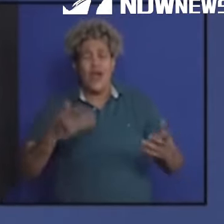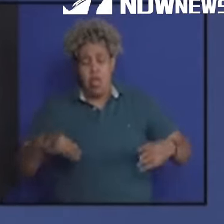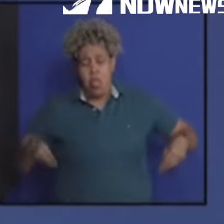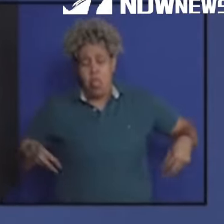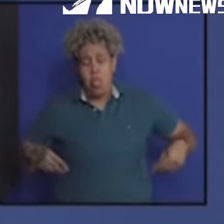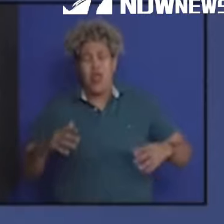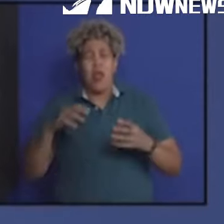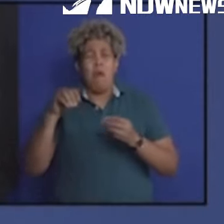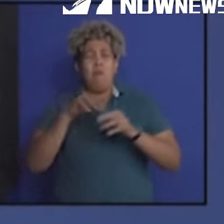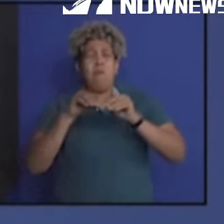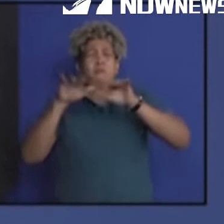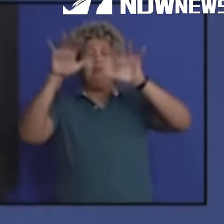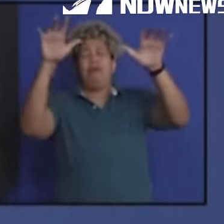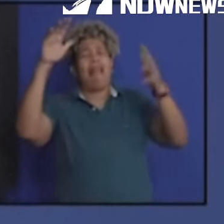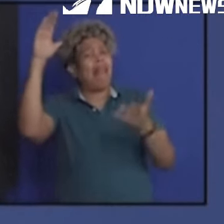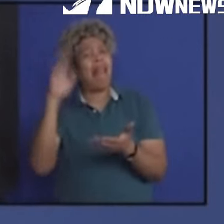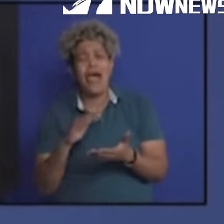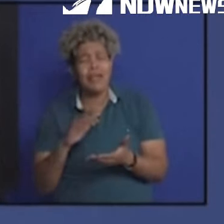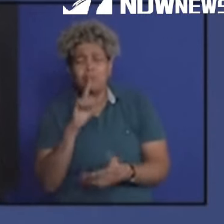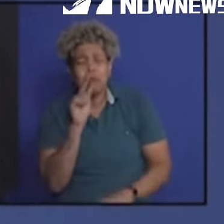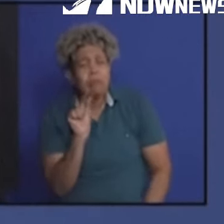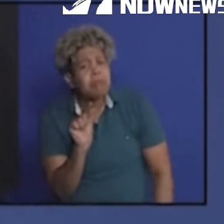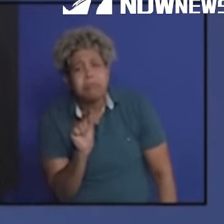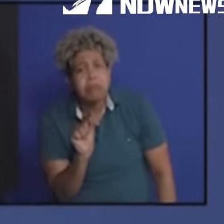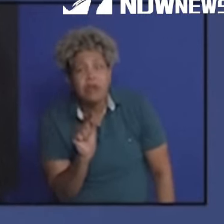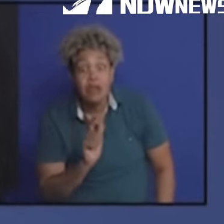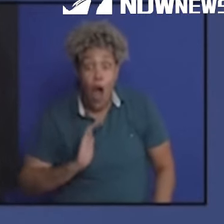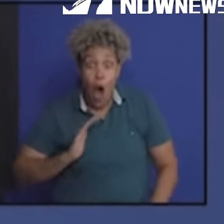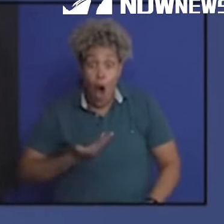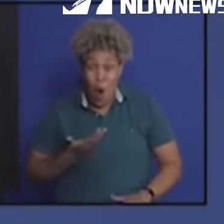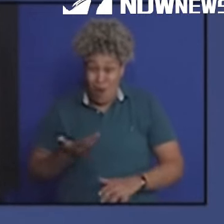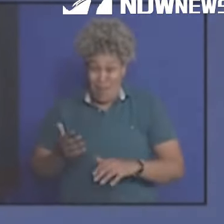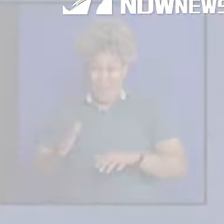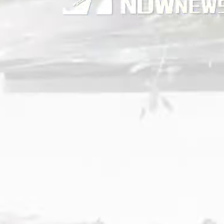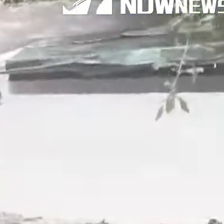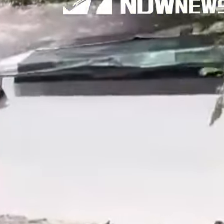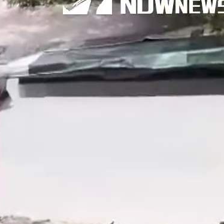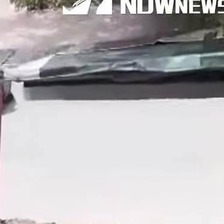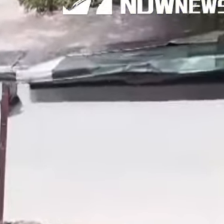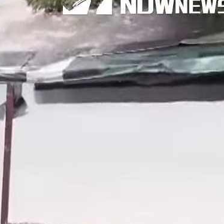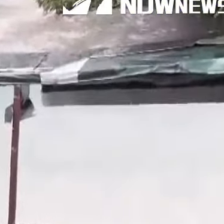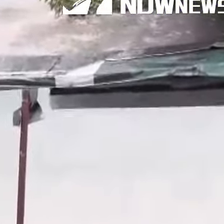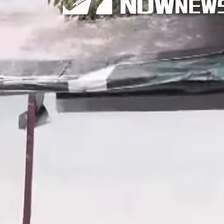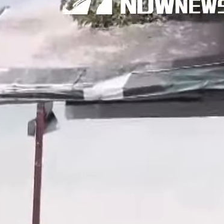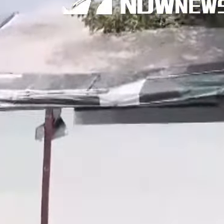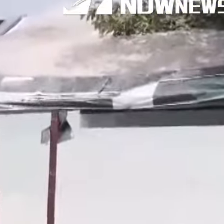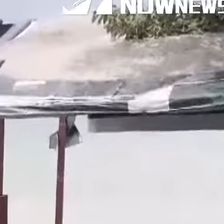minuscule, our region bears the brunt of the impacts of climate change.